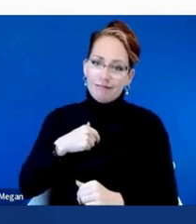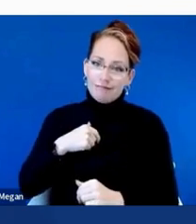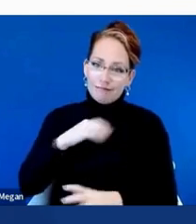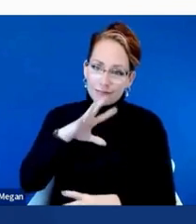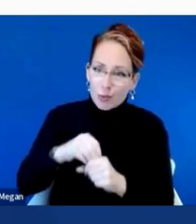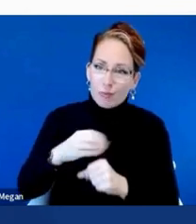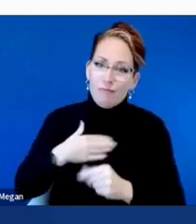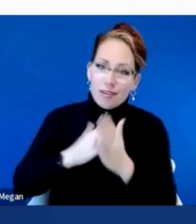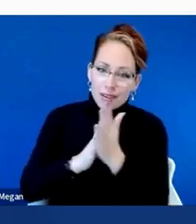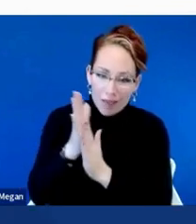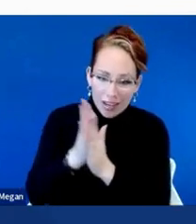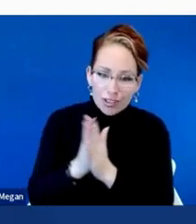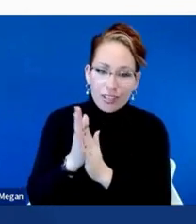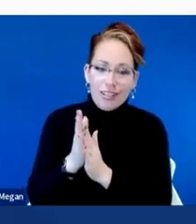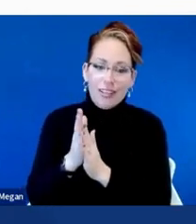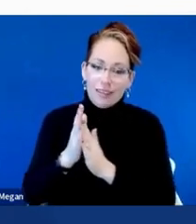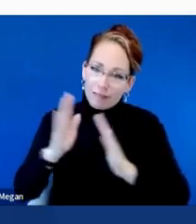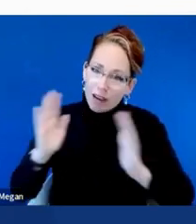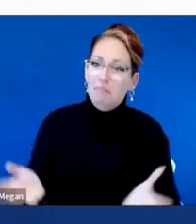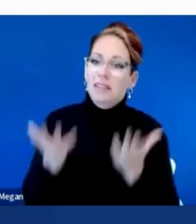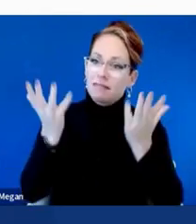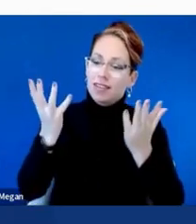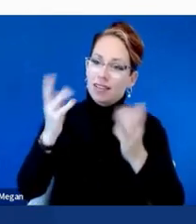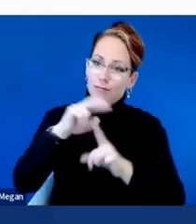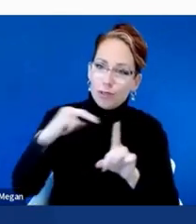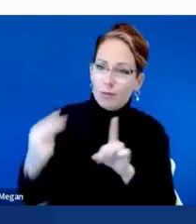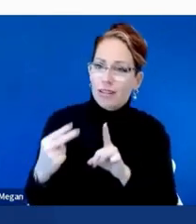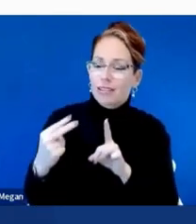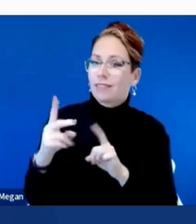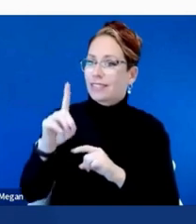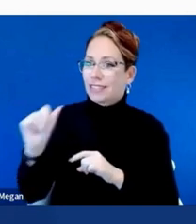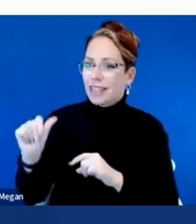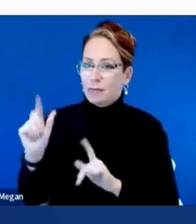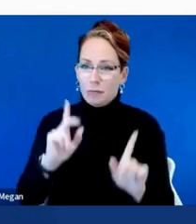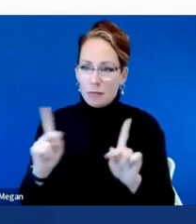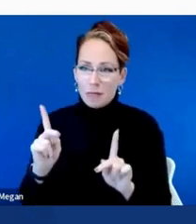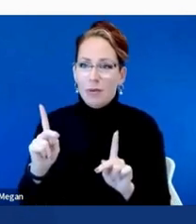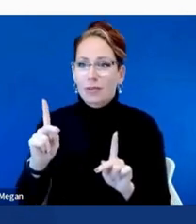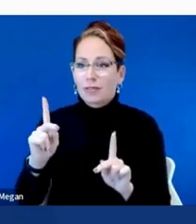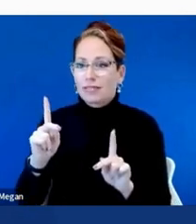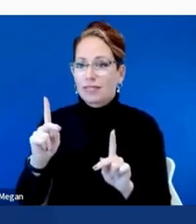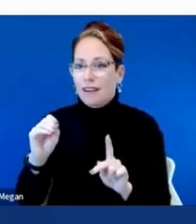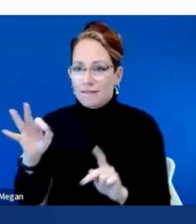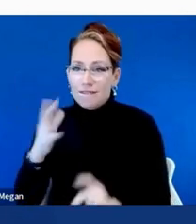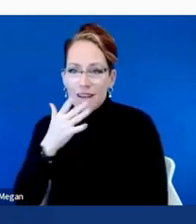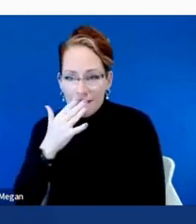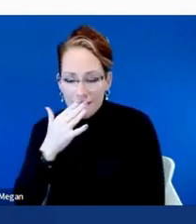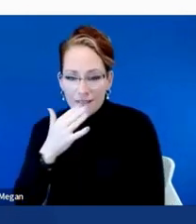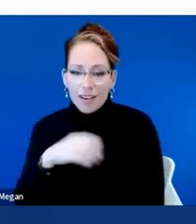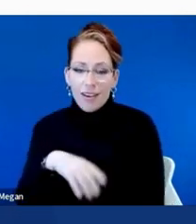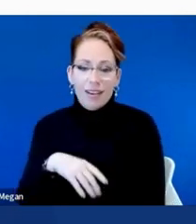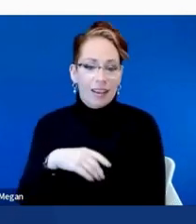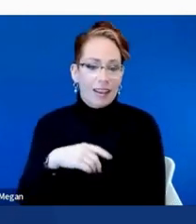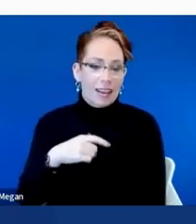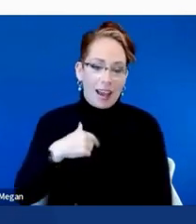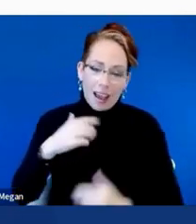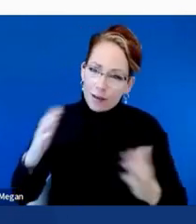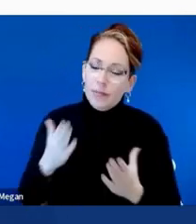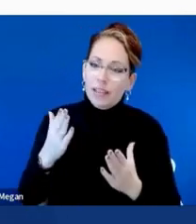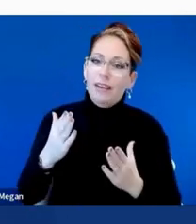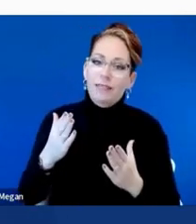of disabled persons of color. I uplift intersectionality, disability justice principles, and uplift